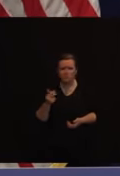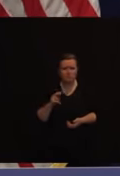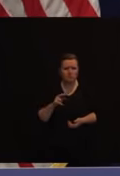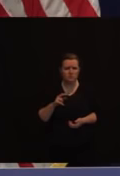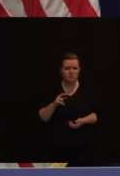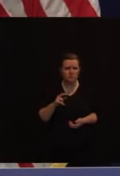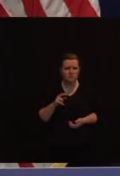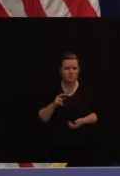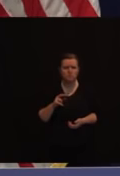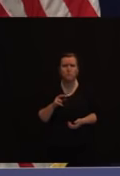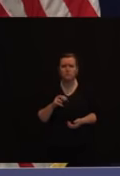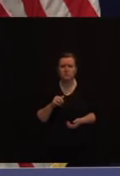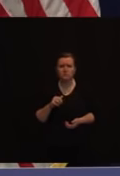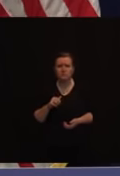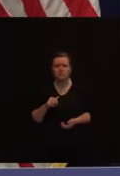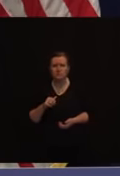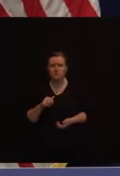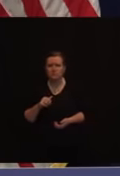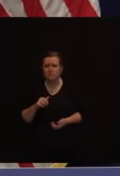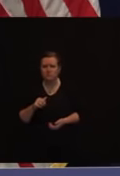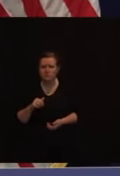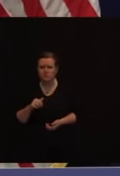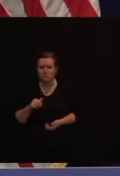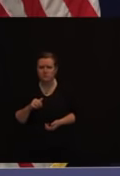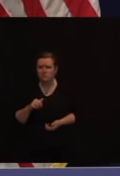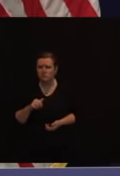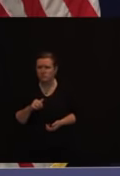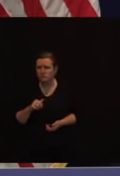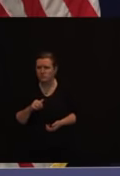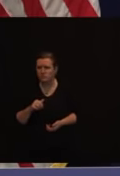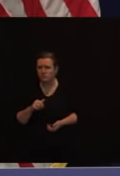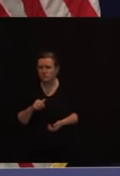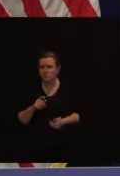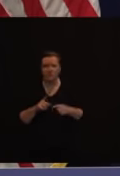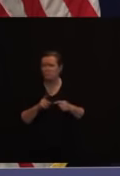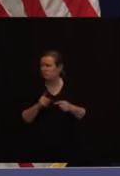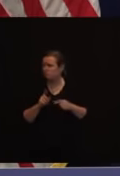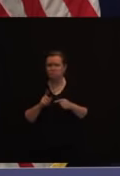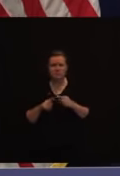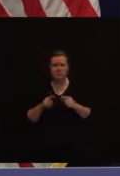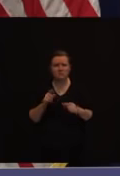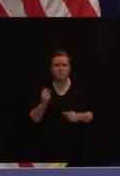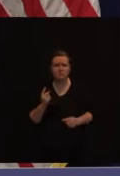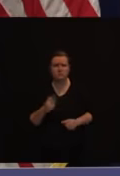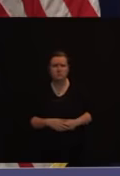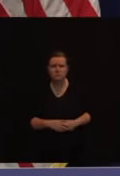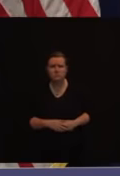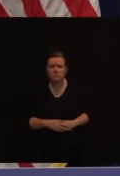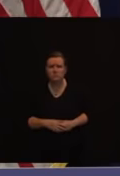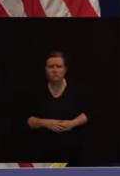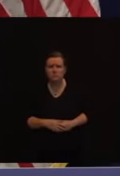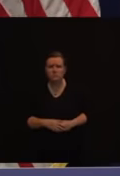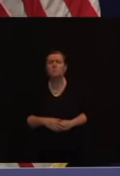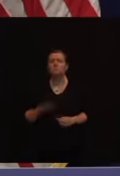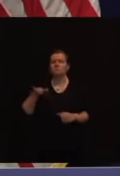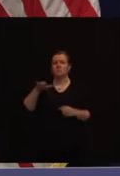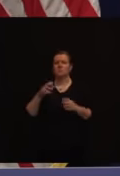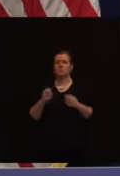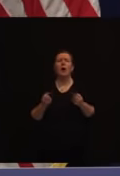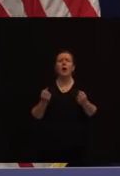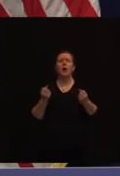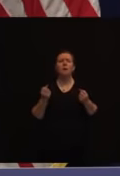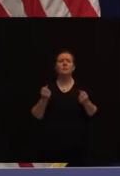Yeah, well, they definitely followed through. I just don't know what the math is. Do you happen to know body count or boots on the